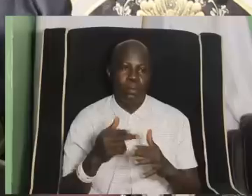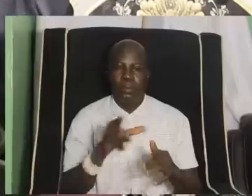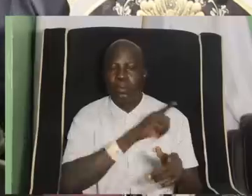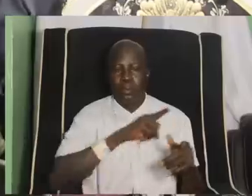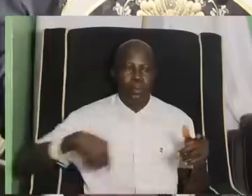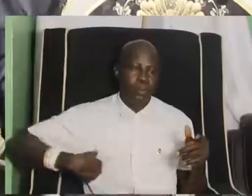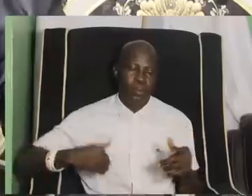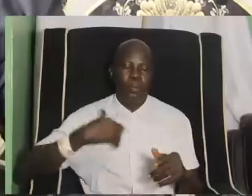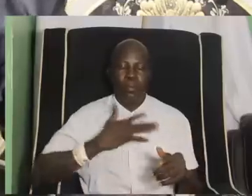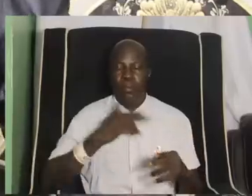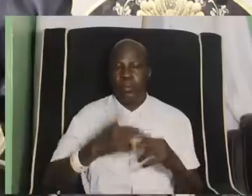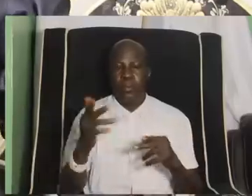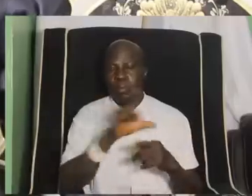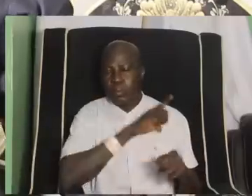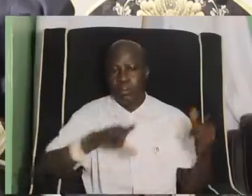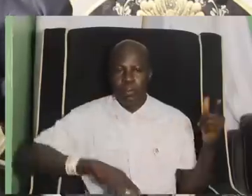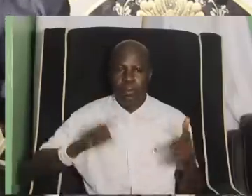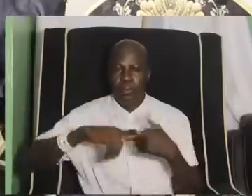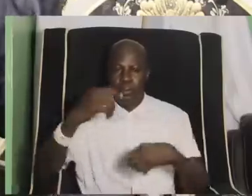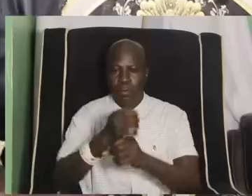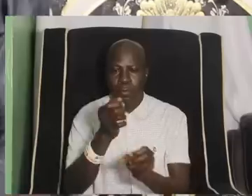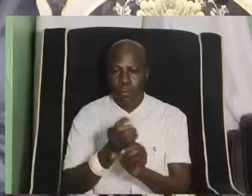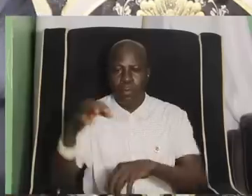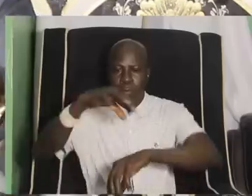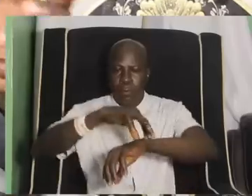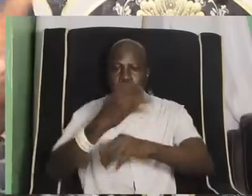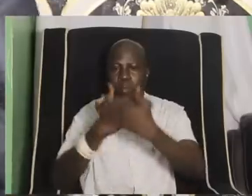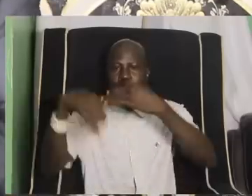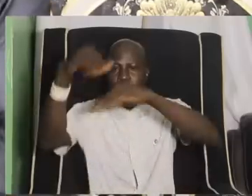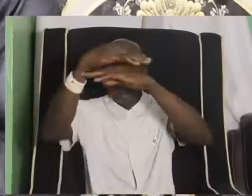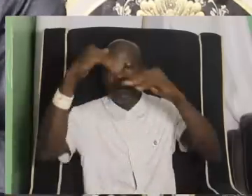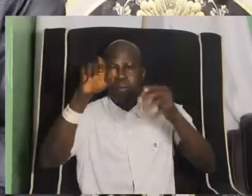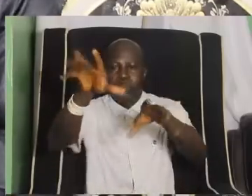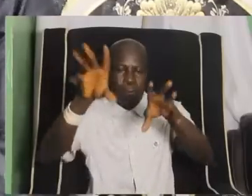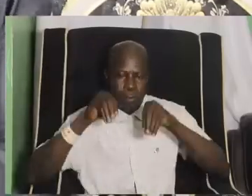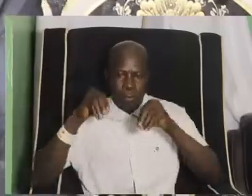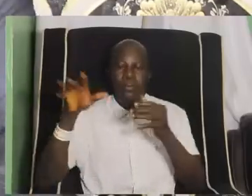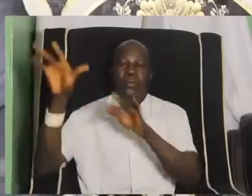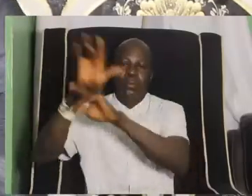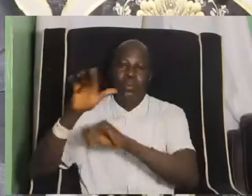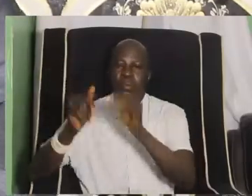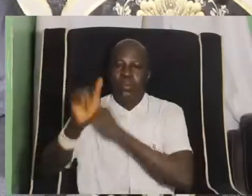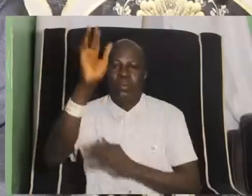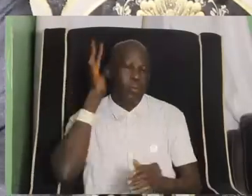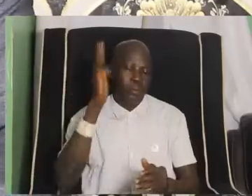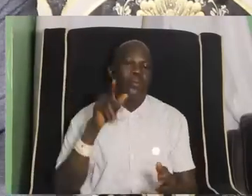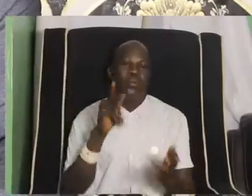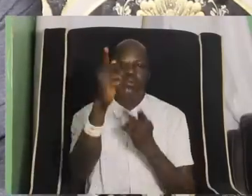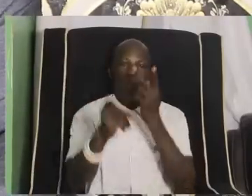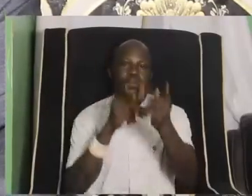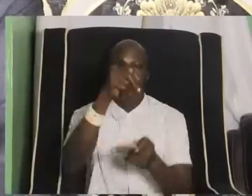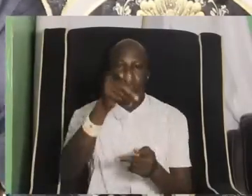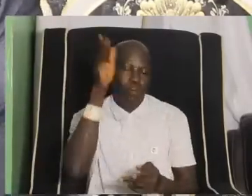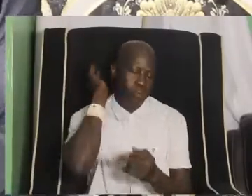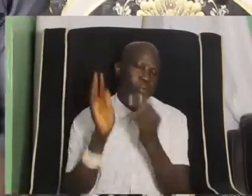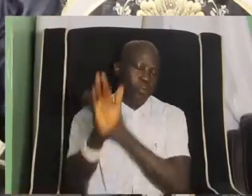lo nko oluwa in the name of the lord toda aye ati orun wa ri anu gba amen olorun a be owo amen mo ni